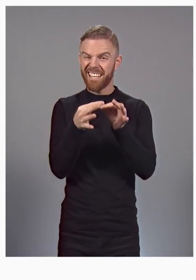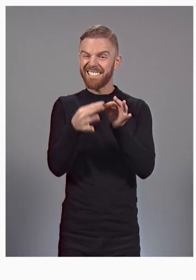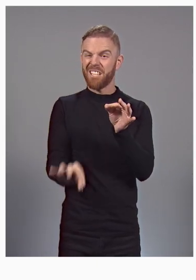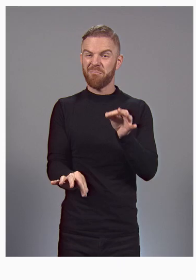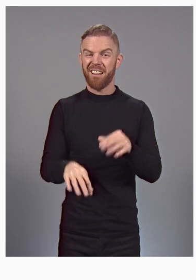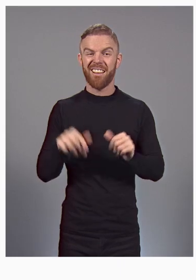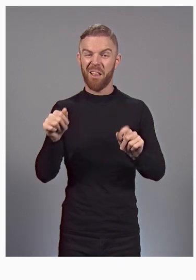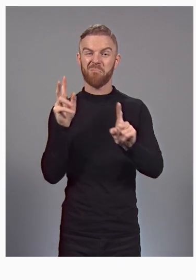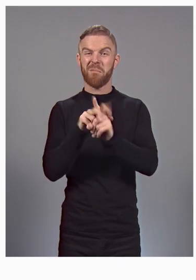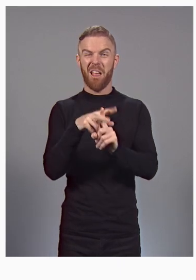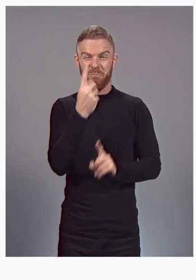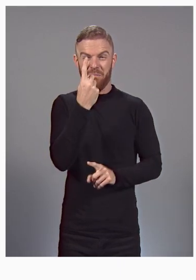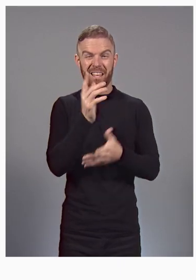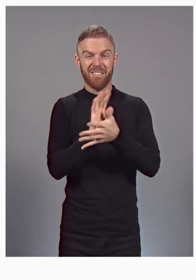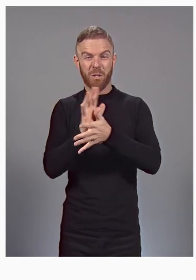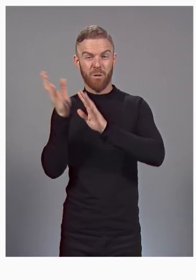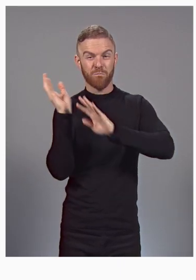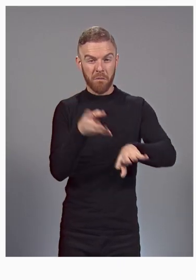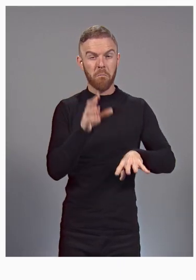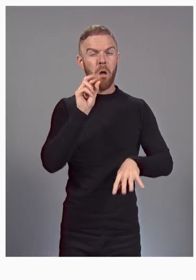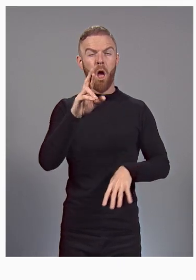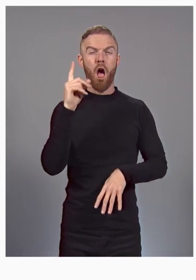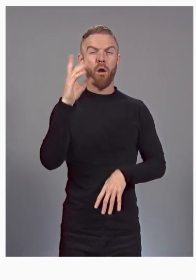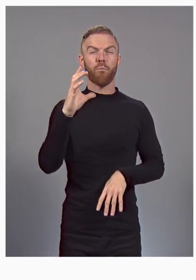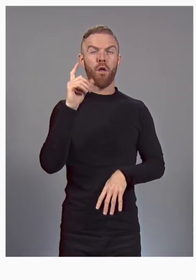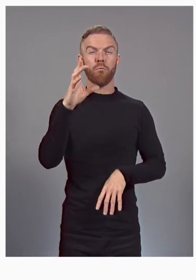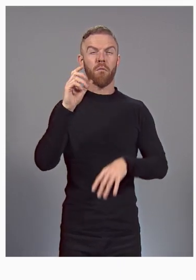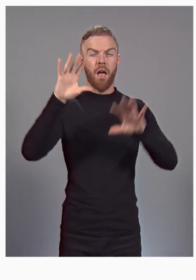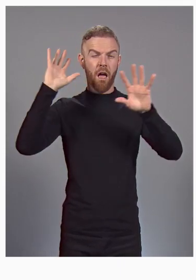one video stream or even hundreds of video streams.